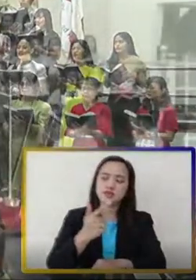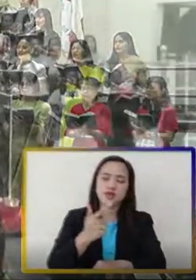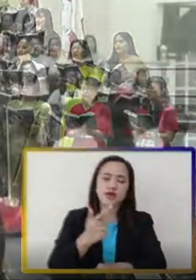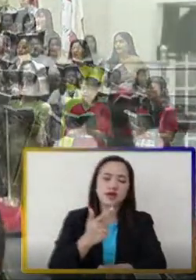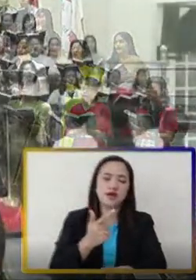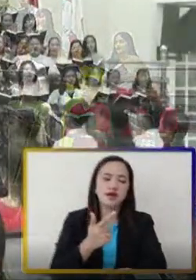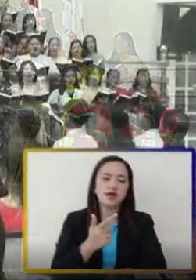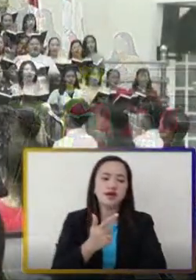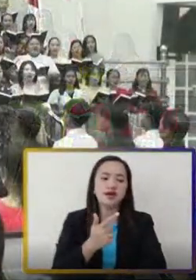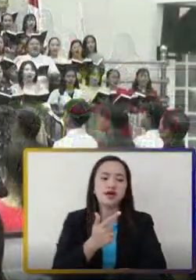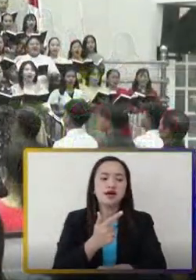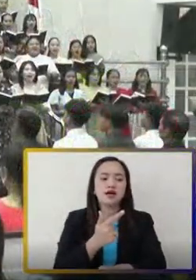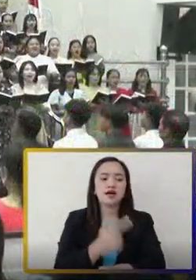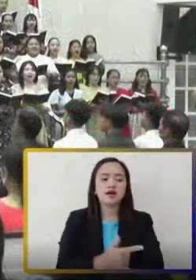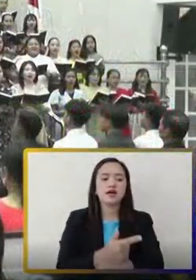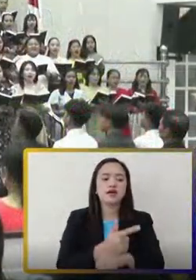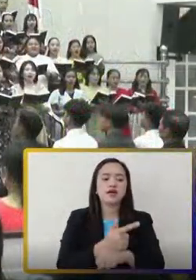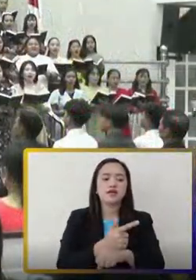sinking